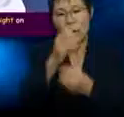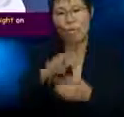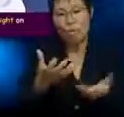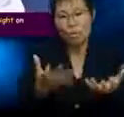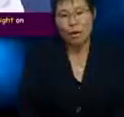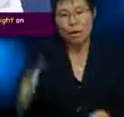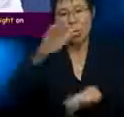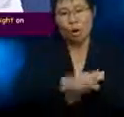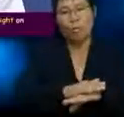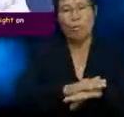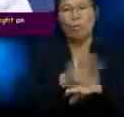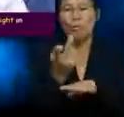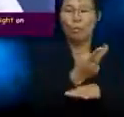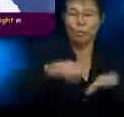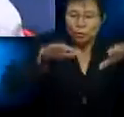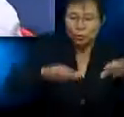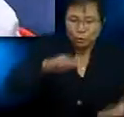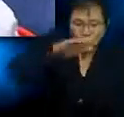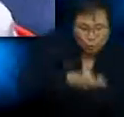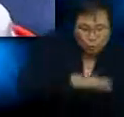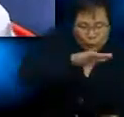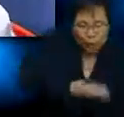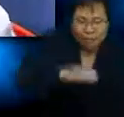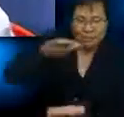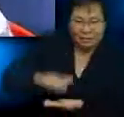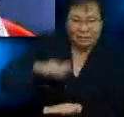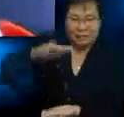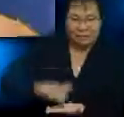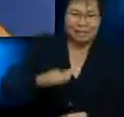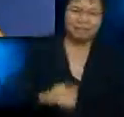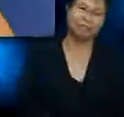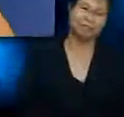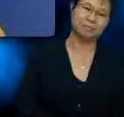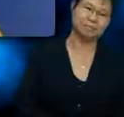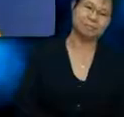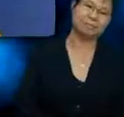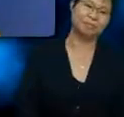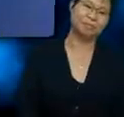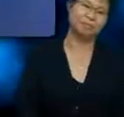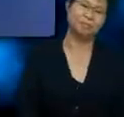on both springs.